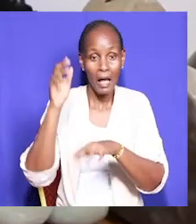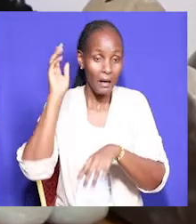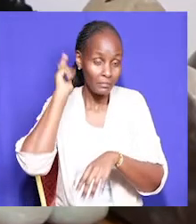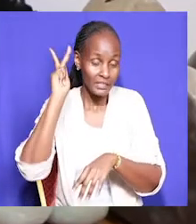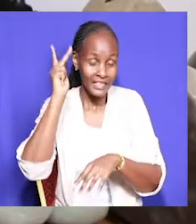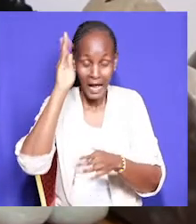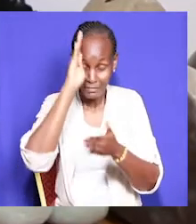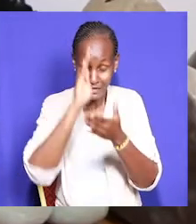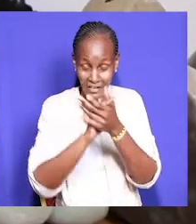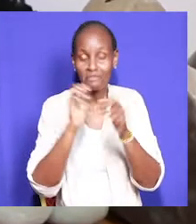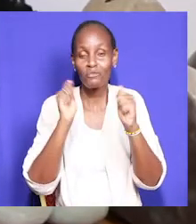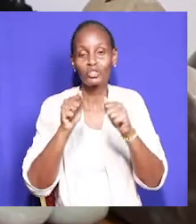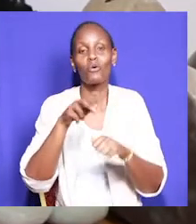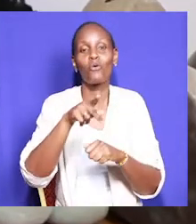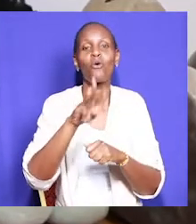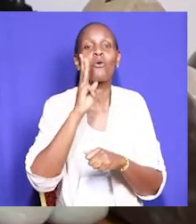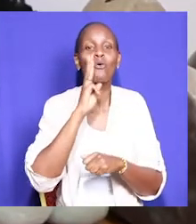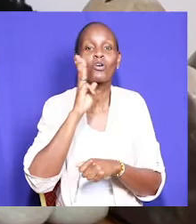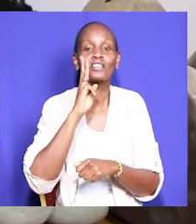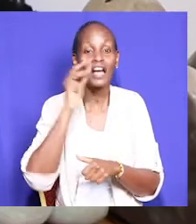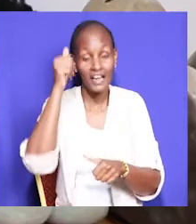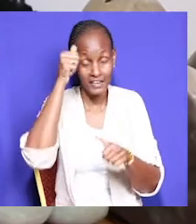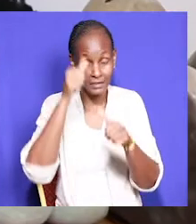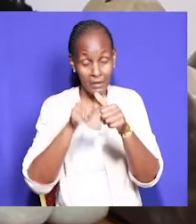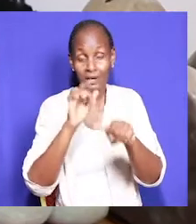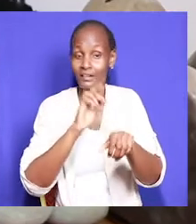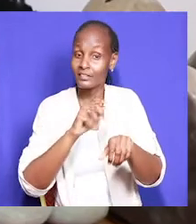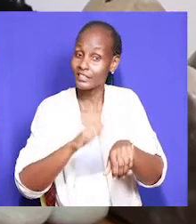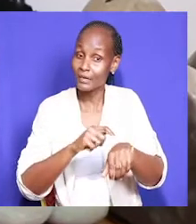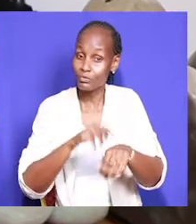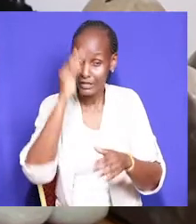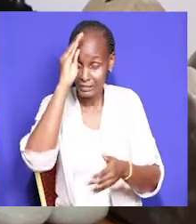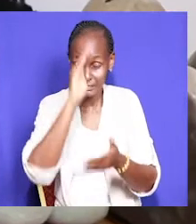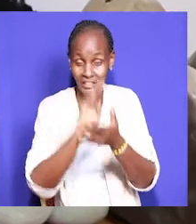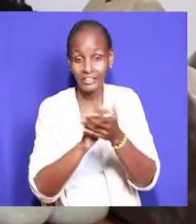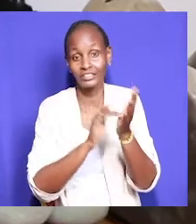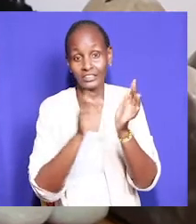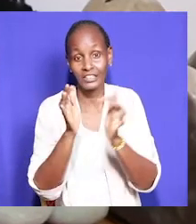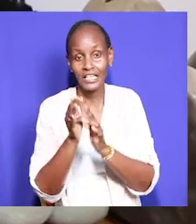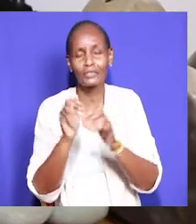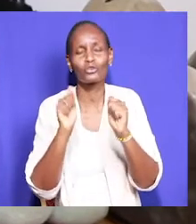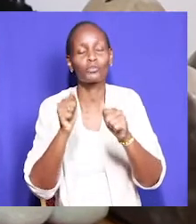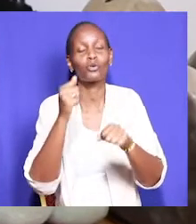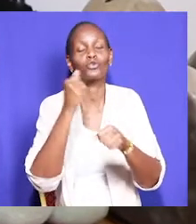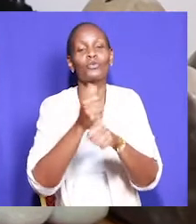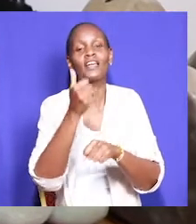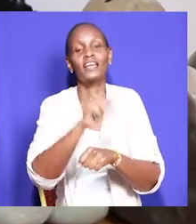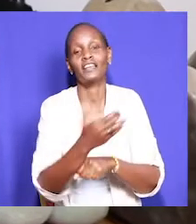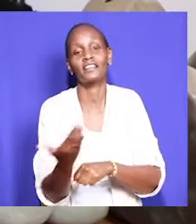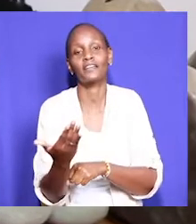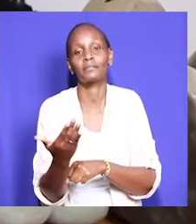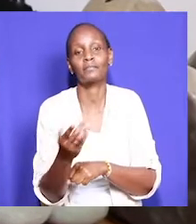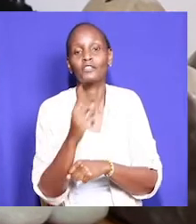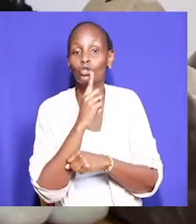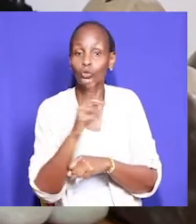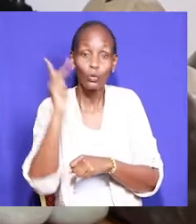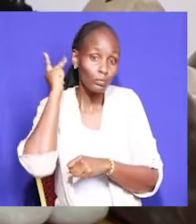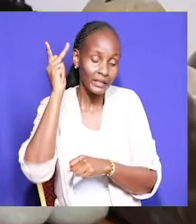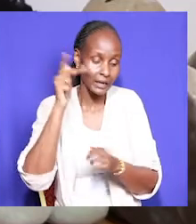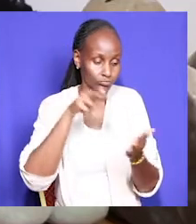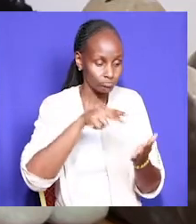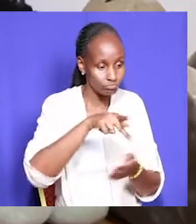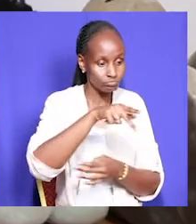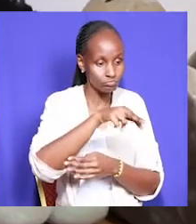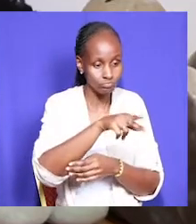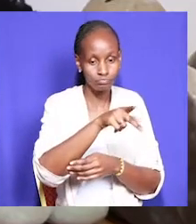on water just like Jesus. Remember, when we believe in Jesus, we're able to do anything and everything. So Peter started walking